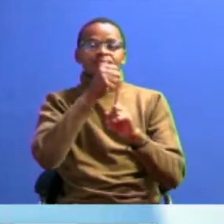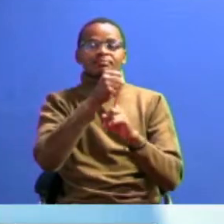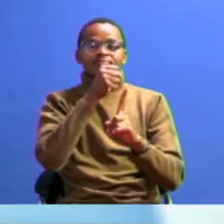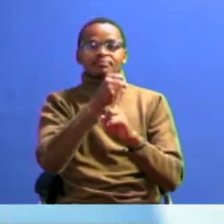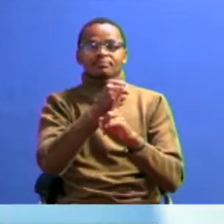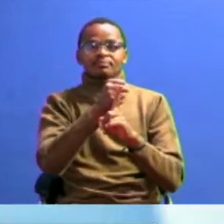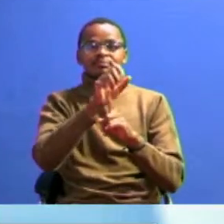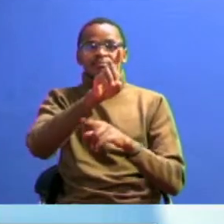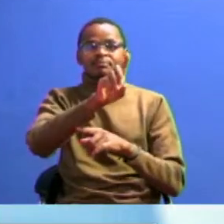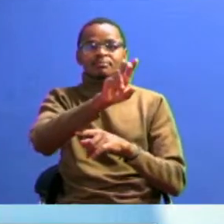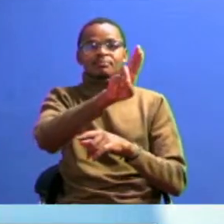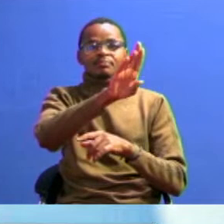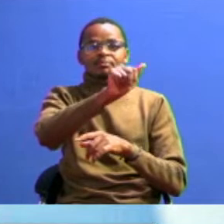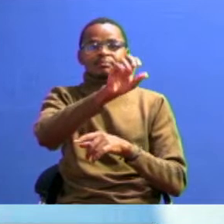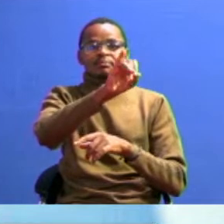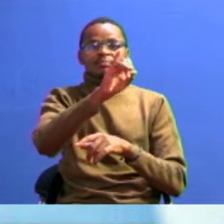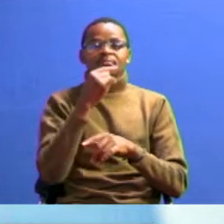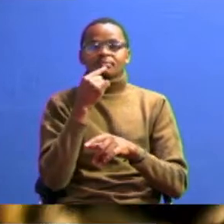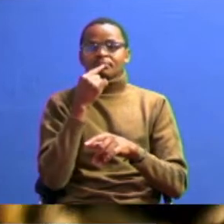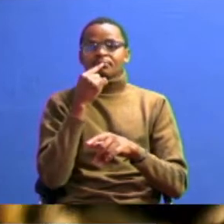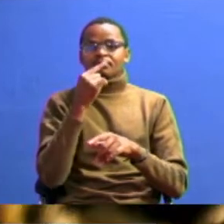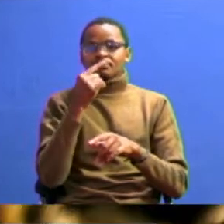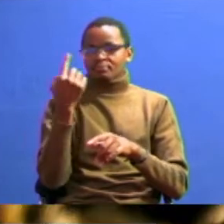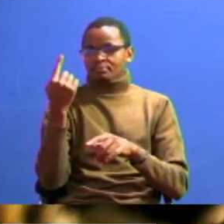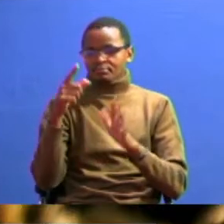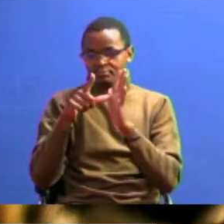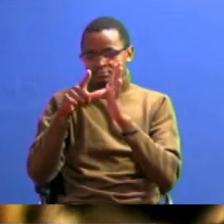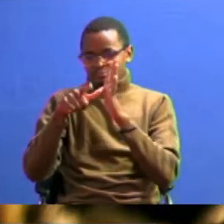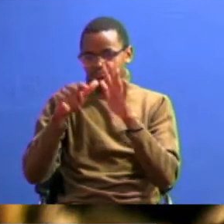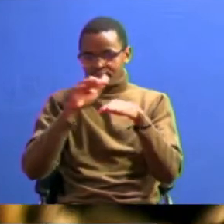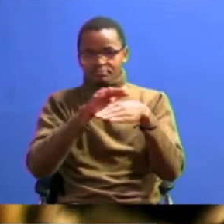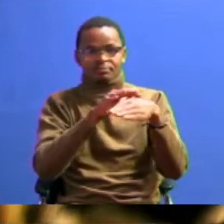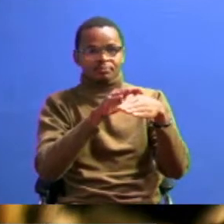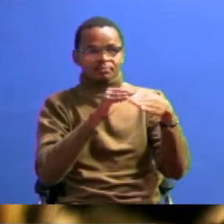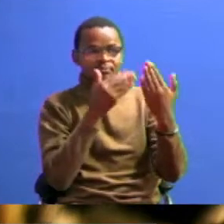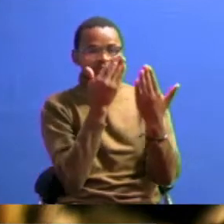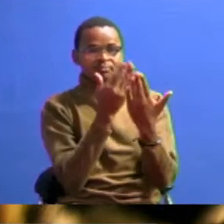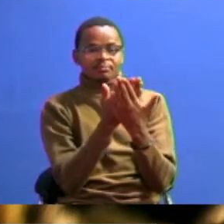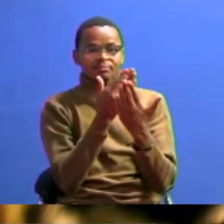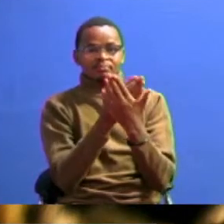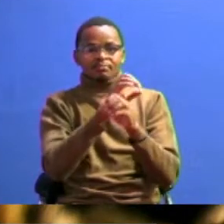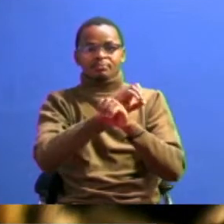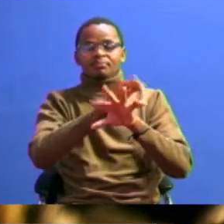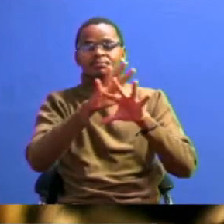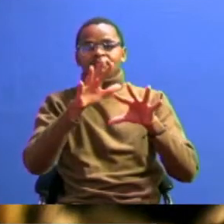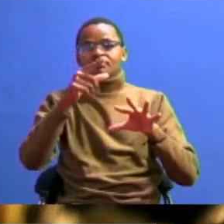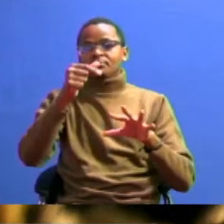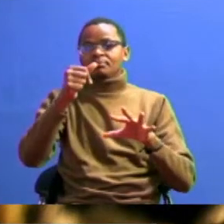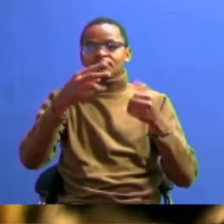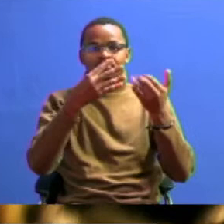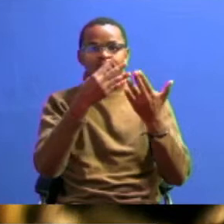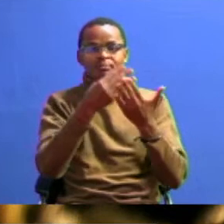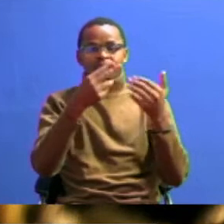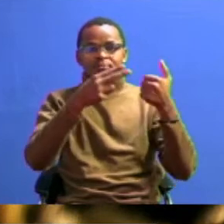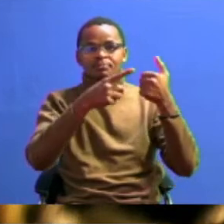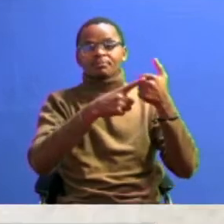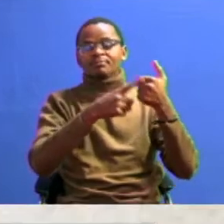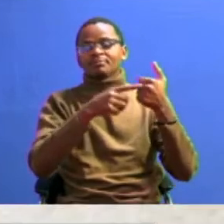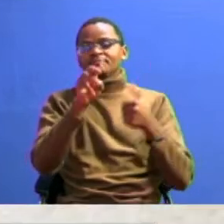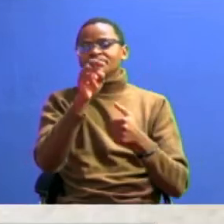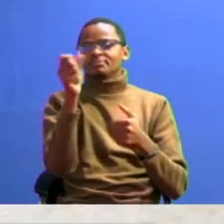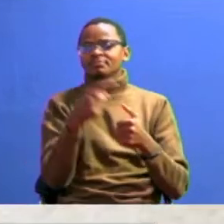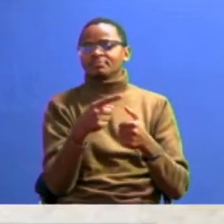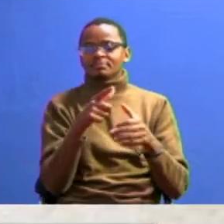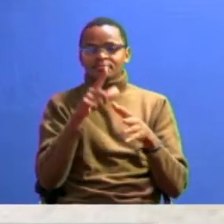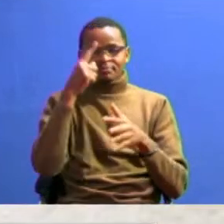The Dubai firm also claims that Amadi later called and made proposals to clear the sum in 6 months, a proposal which